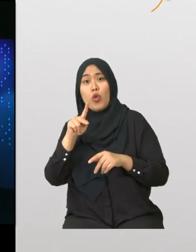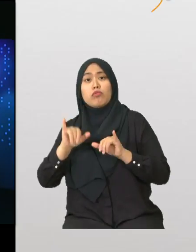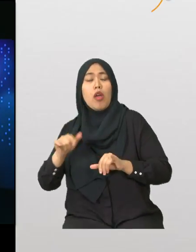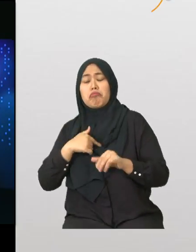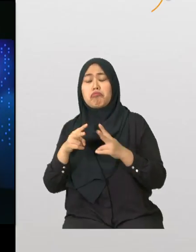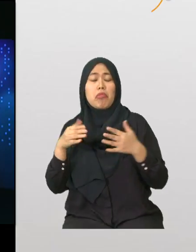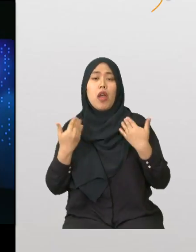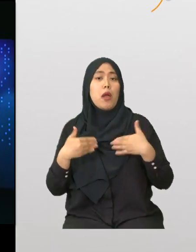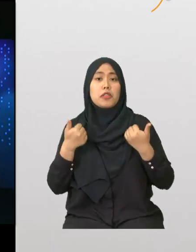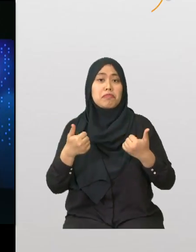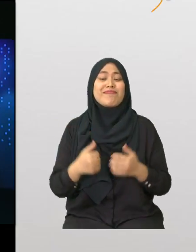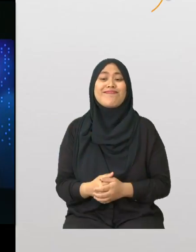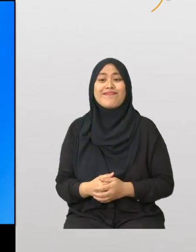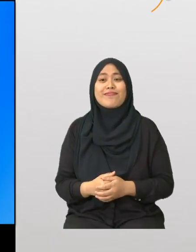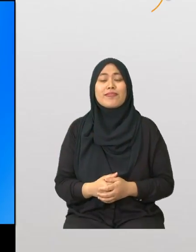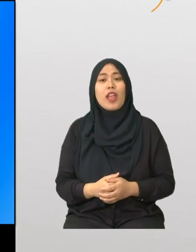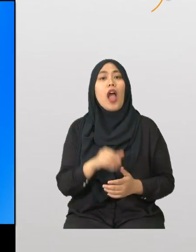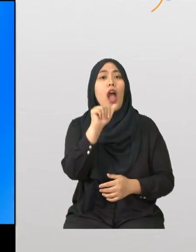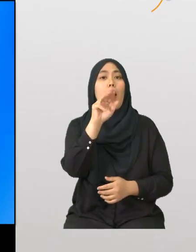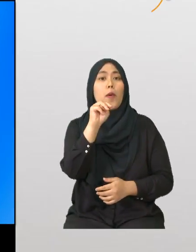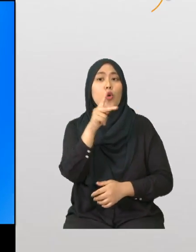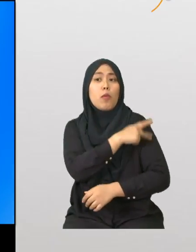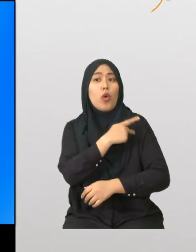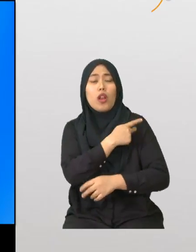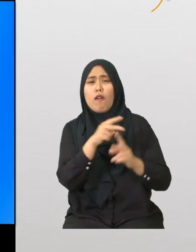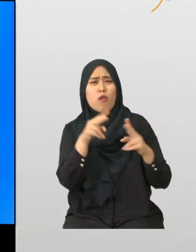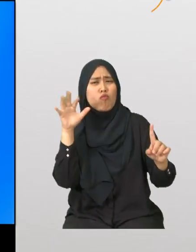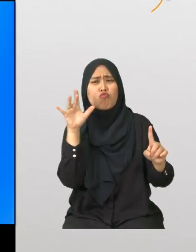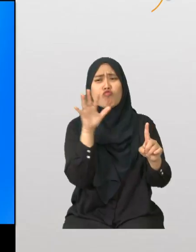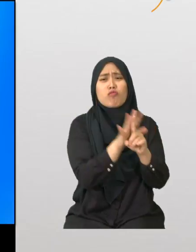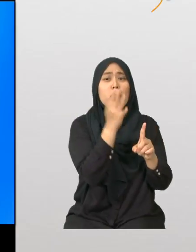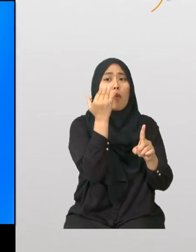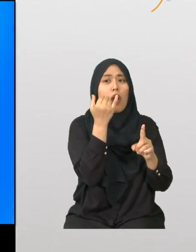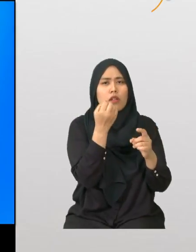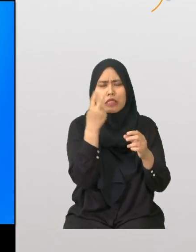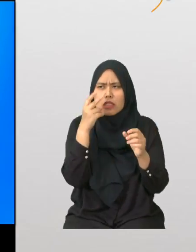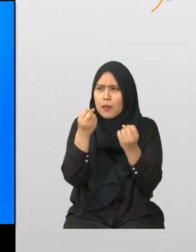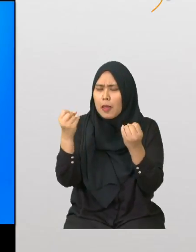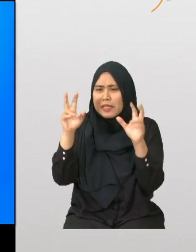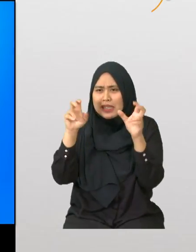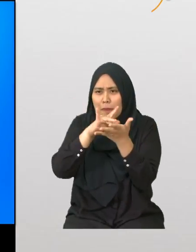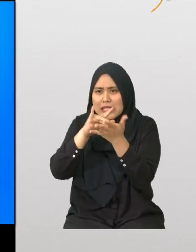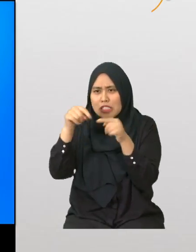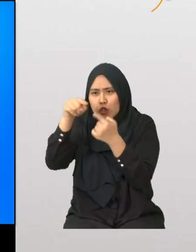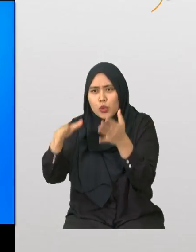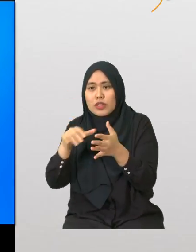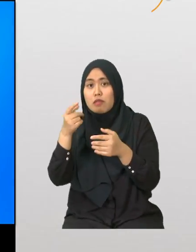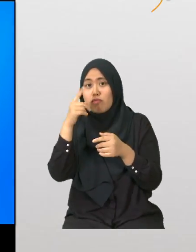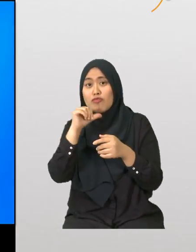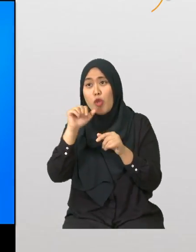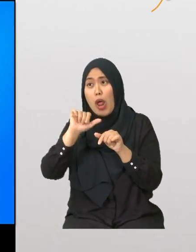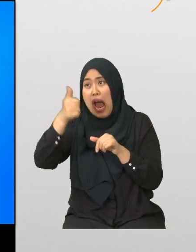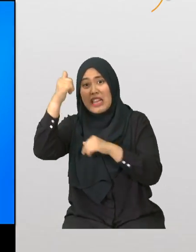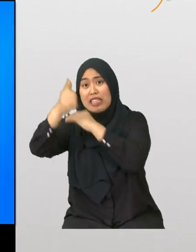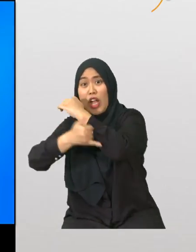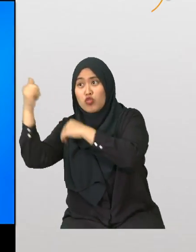In fact, Ang Mo Kio Polyclinic has become so popular that the staff told me they're getting medical tourists. Not from overseas, but they